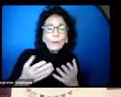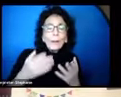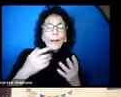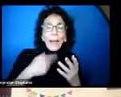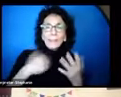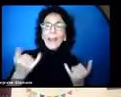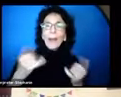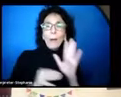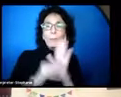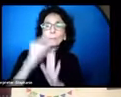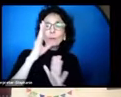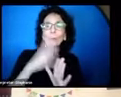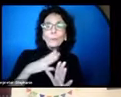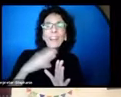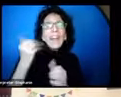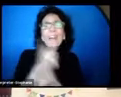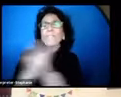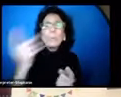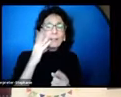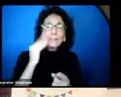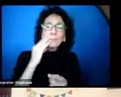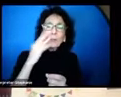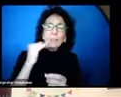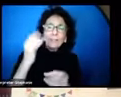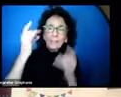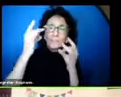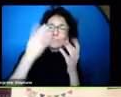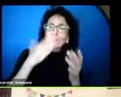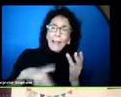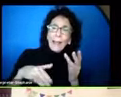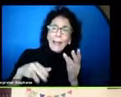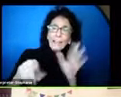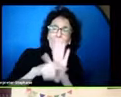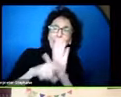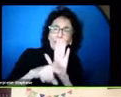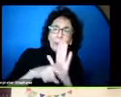all deserve a second chance. Thank you, Cindy. You're welcome.